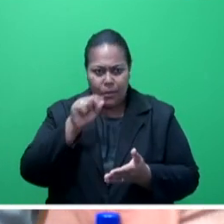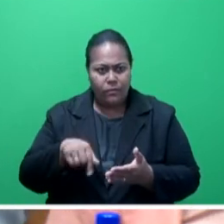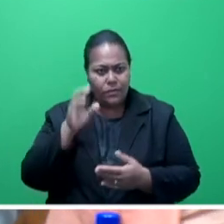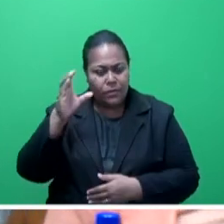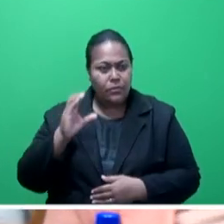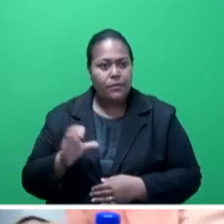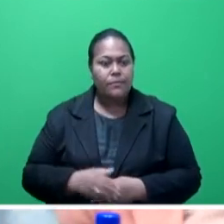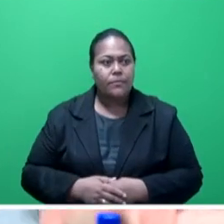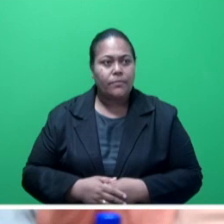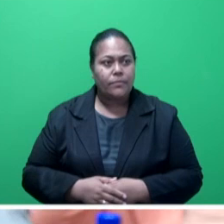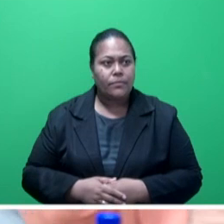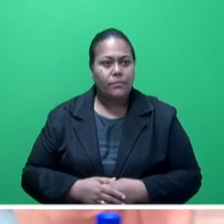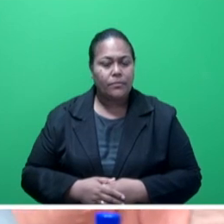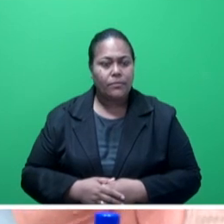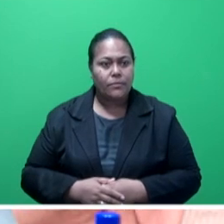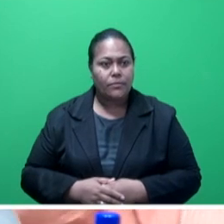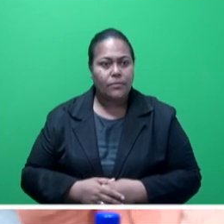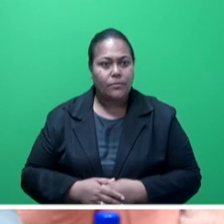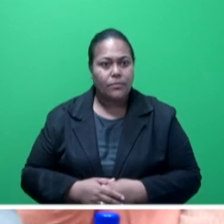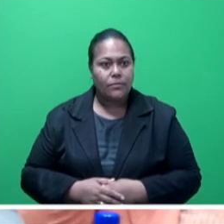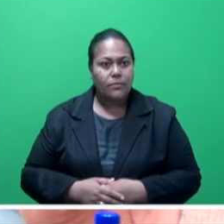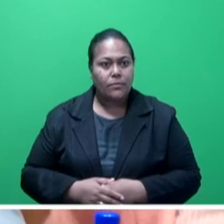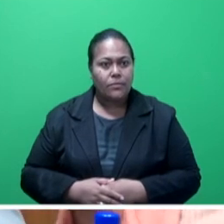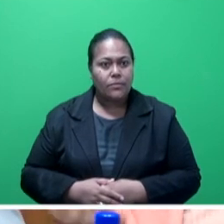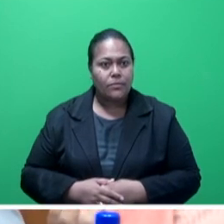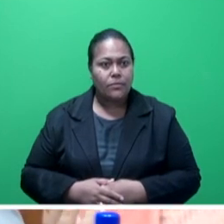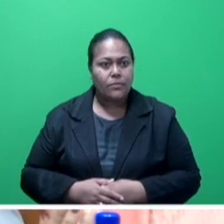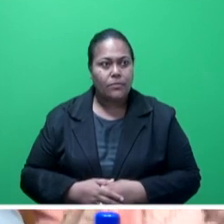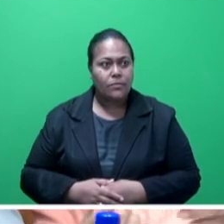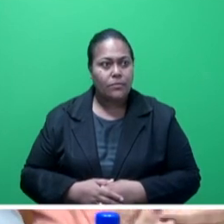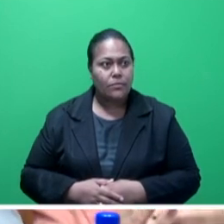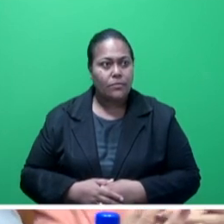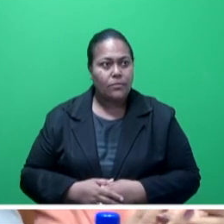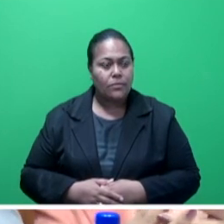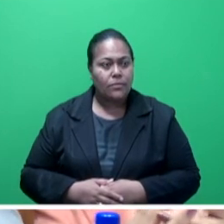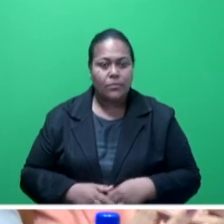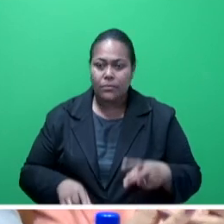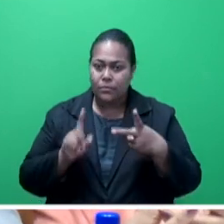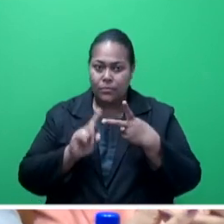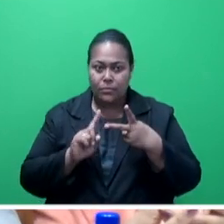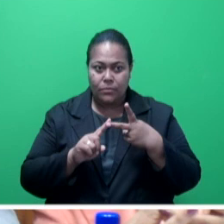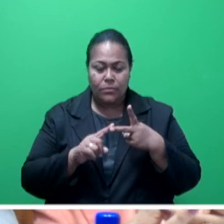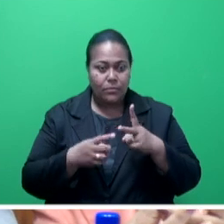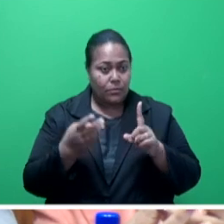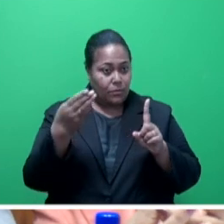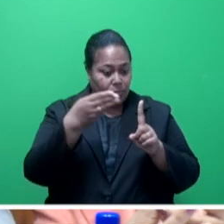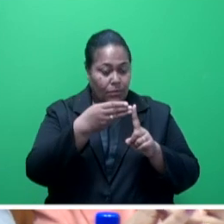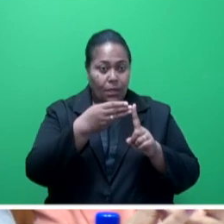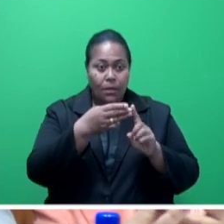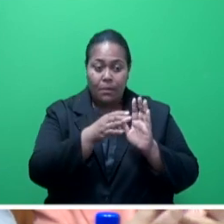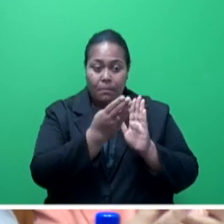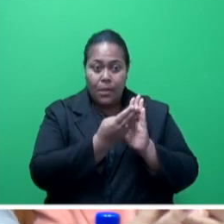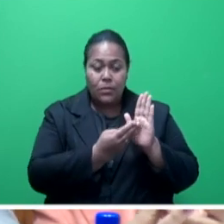The second hallmark, Mr. Speaker, sir, the second hallmark of this budget is that it maintains